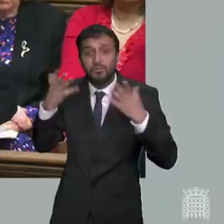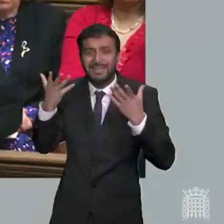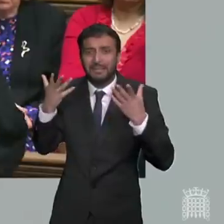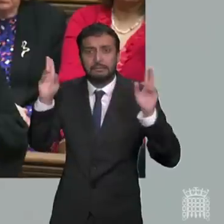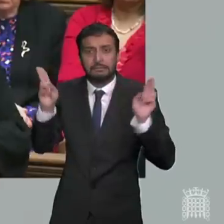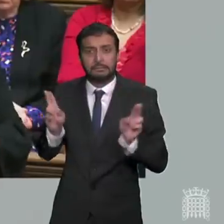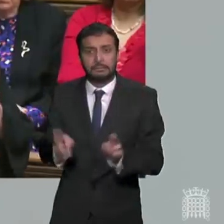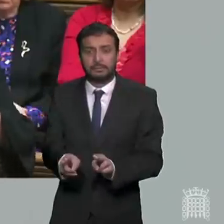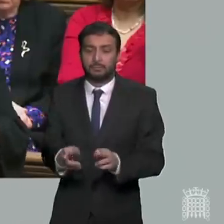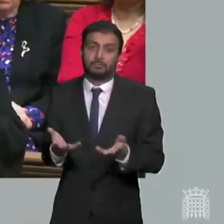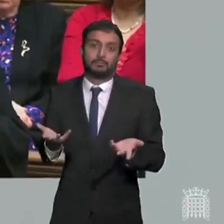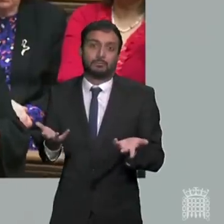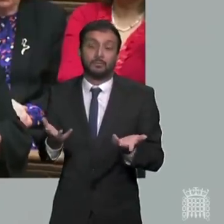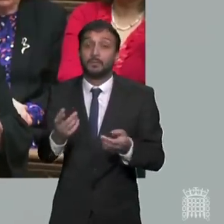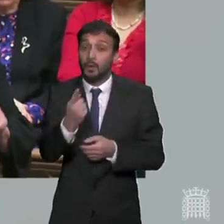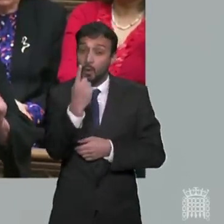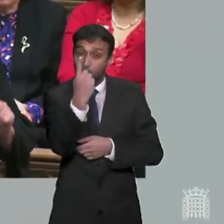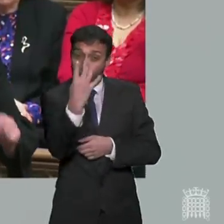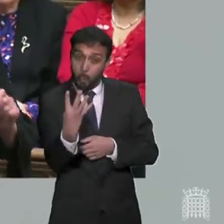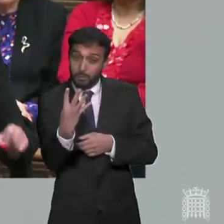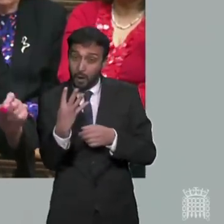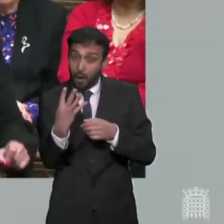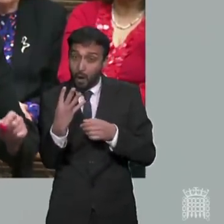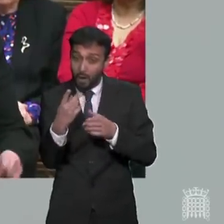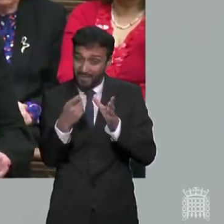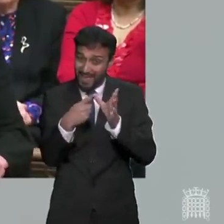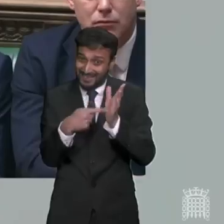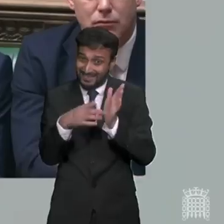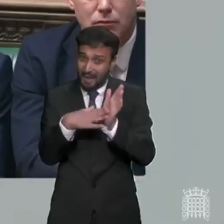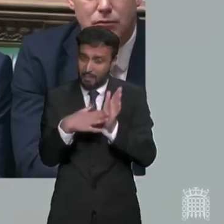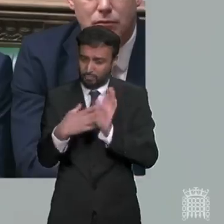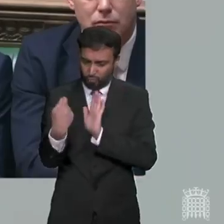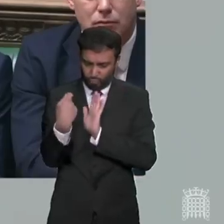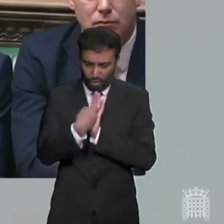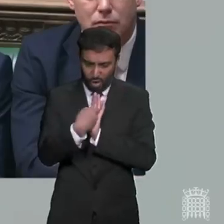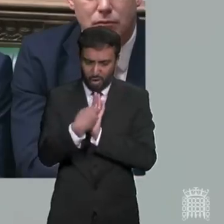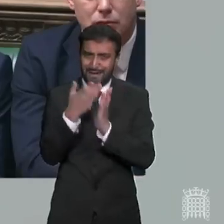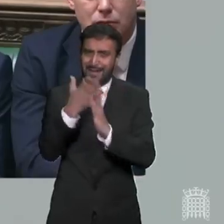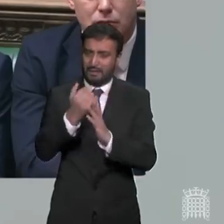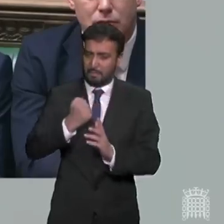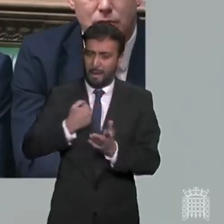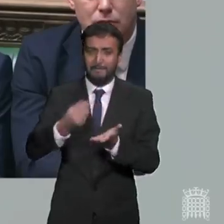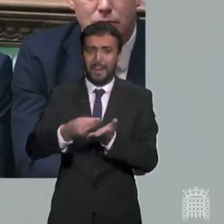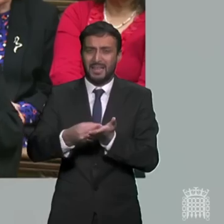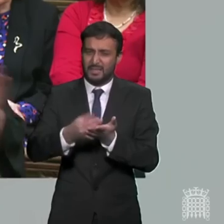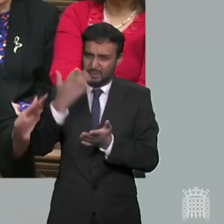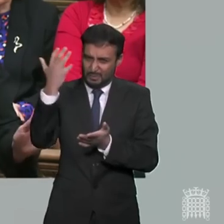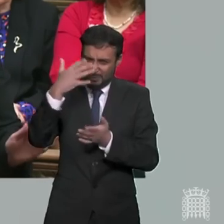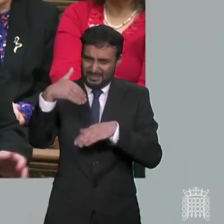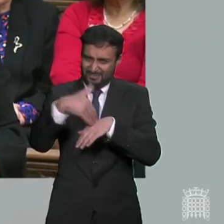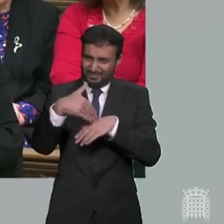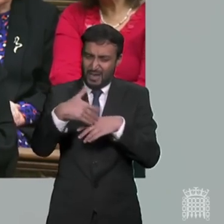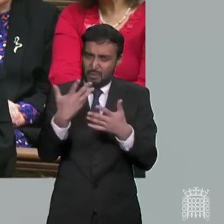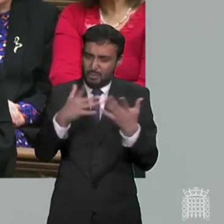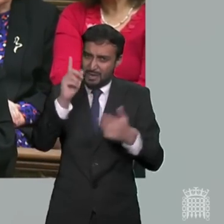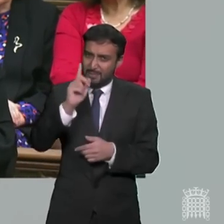of ATMs charge people to access their own money. So will the Prime Minister join dozens of